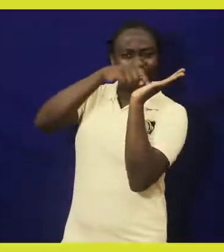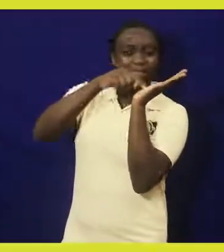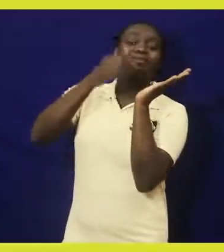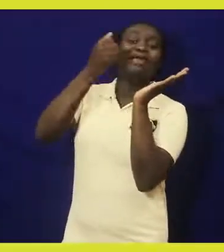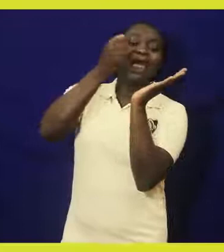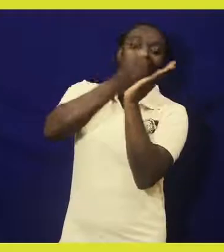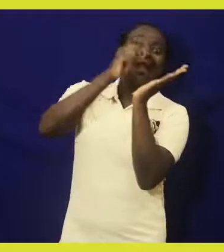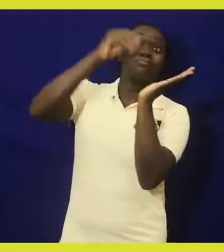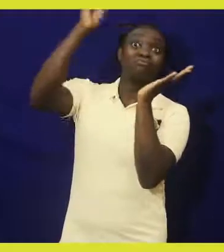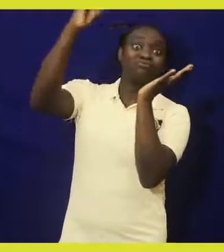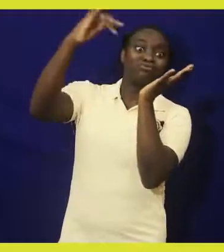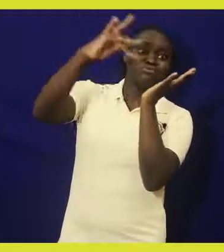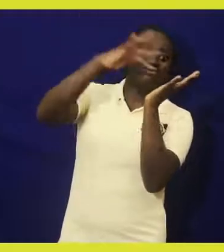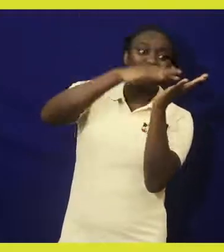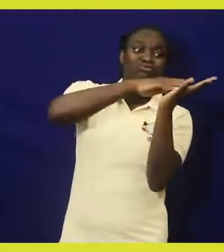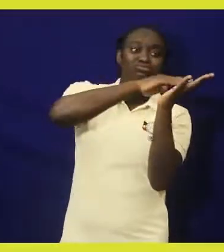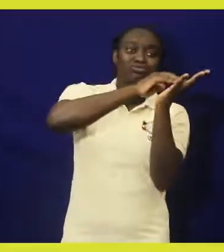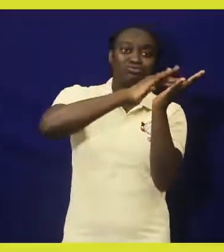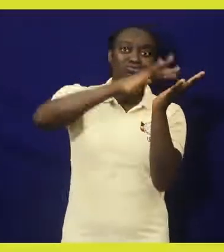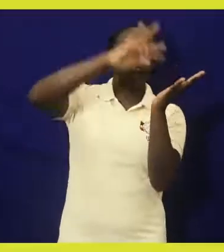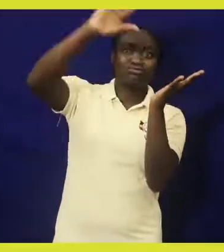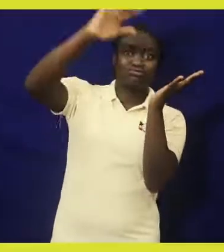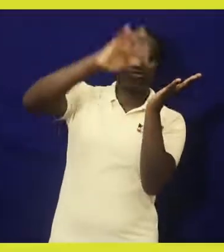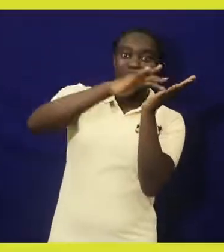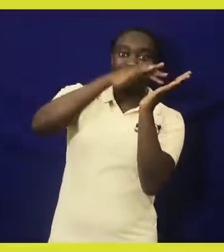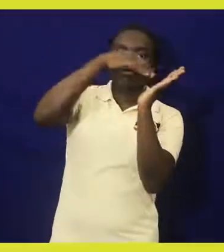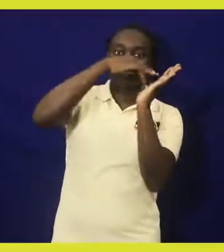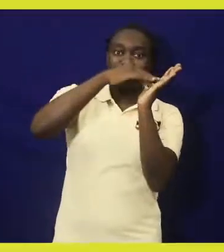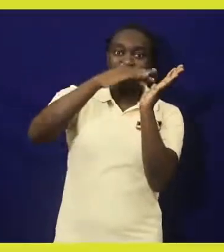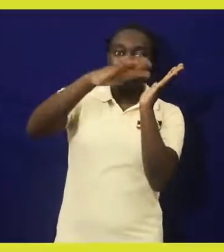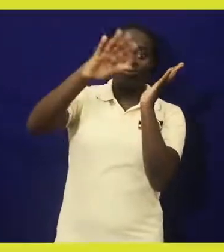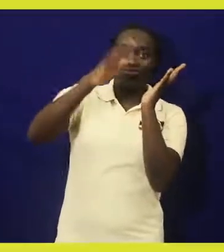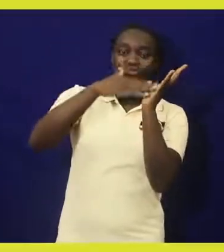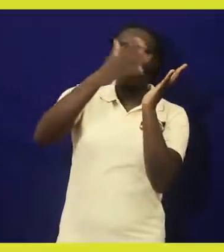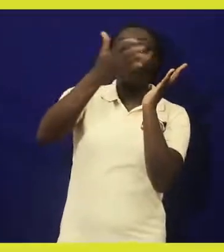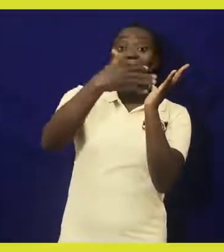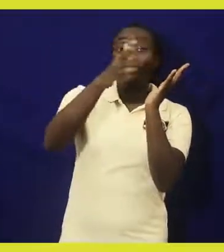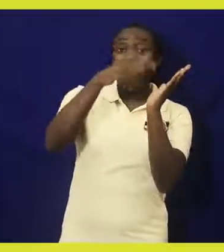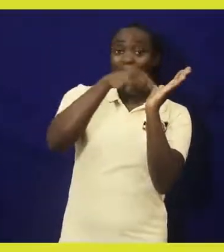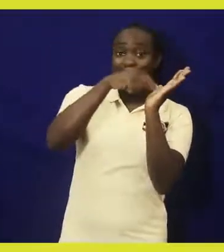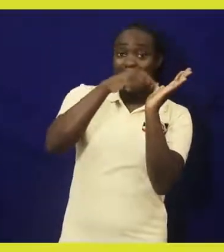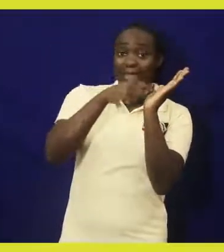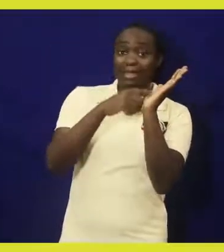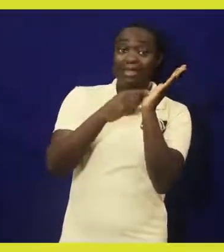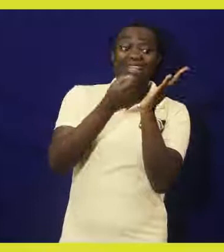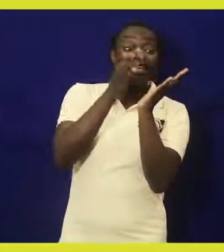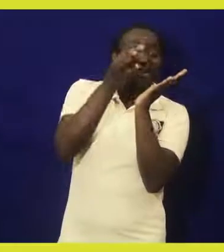it is one, it is a stoma.